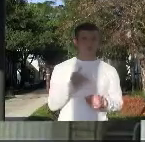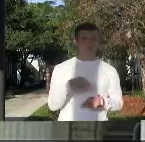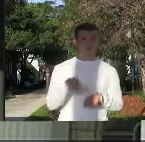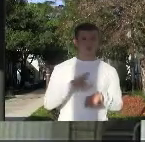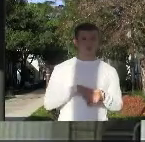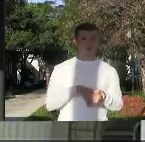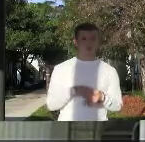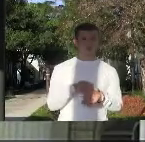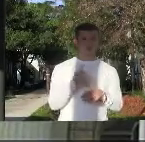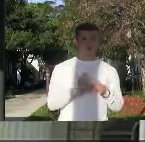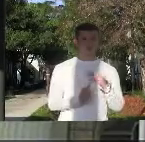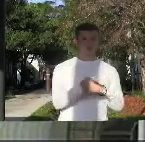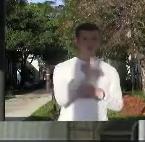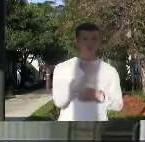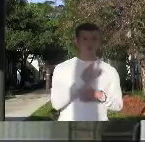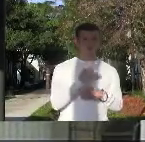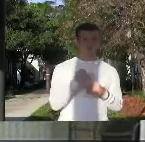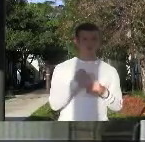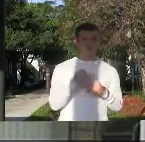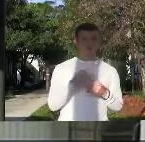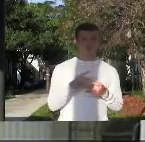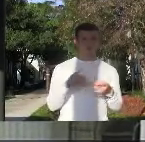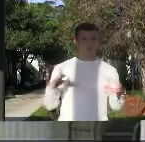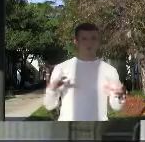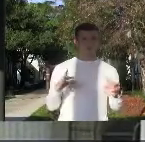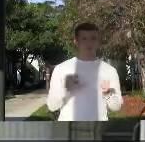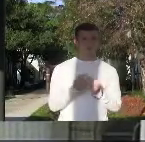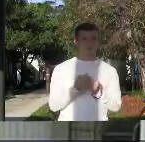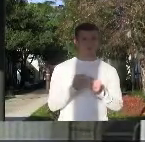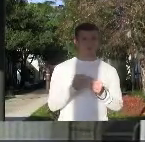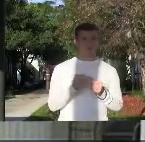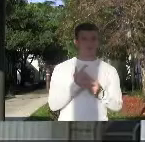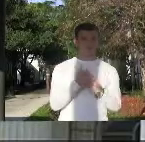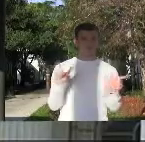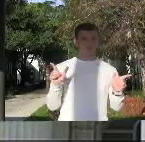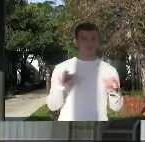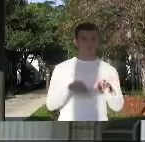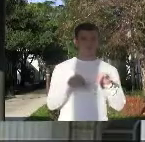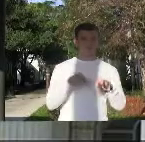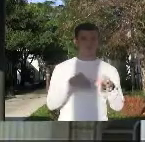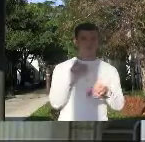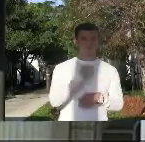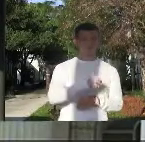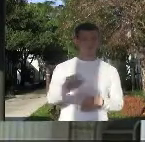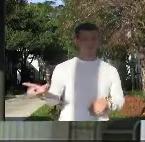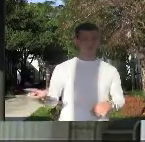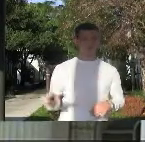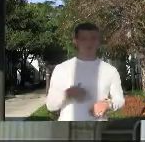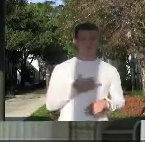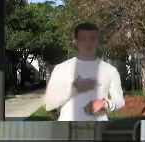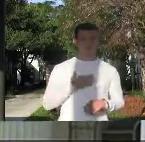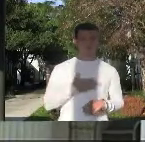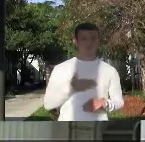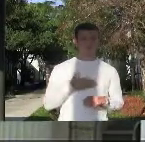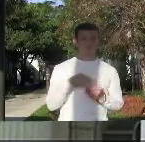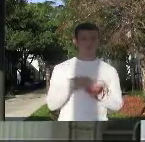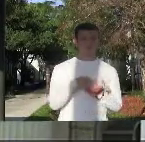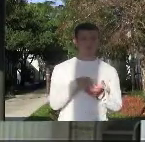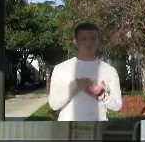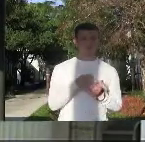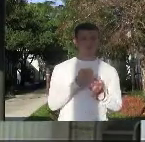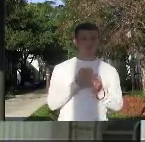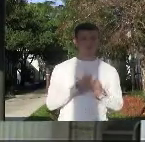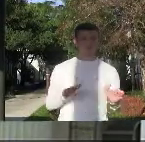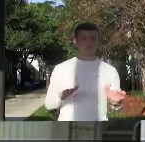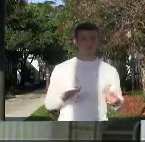one nation, under God, indivisible, with liberty and justice for all. Please remain